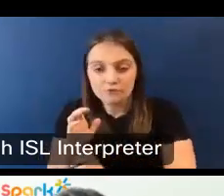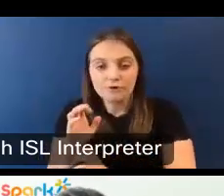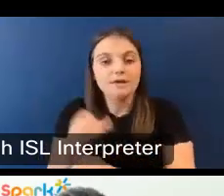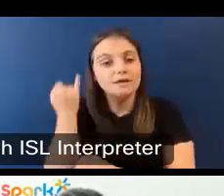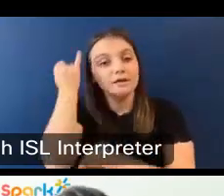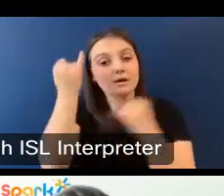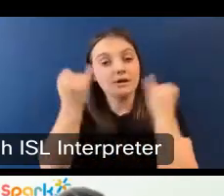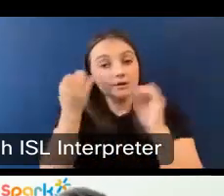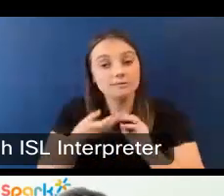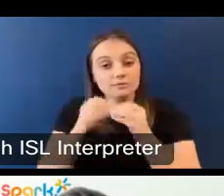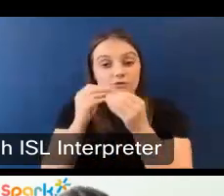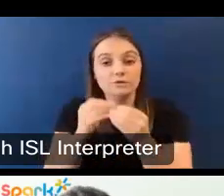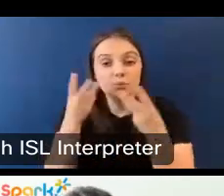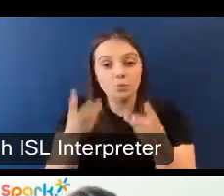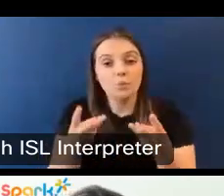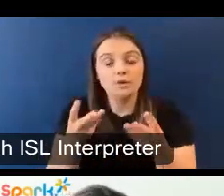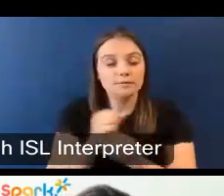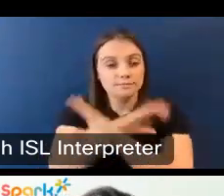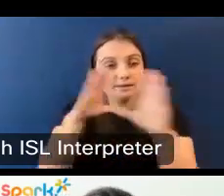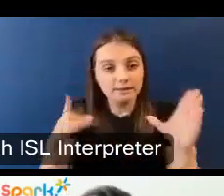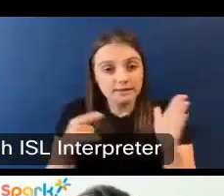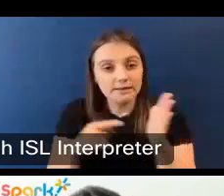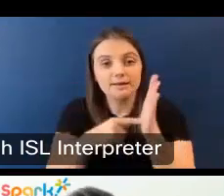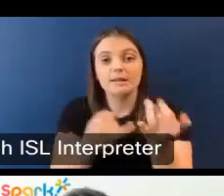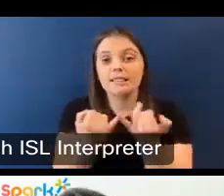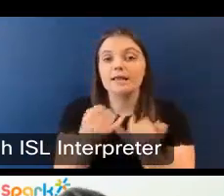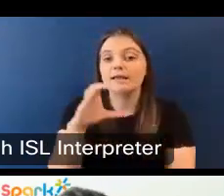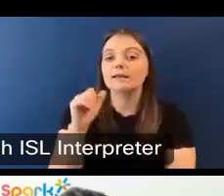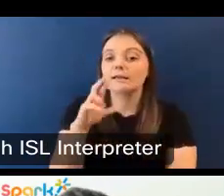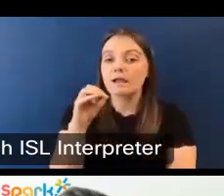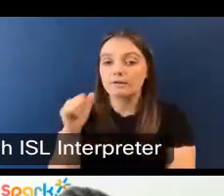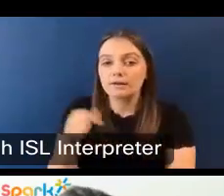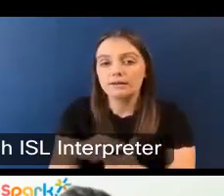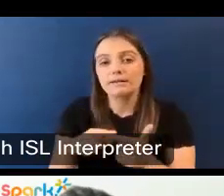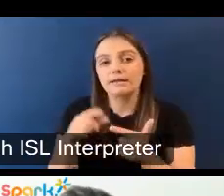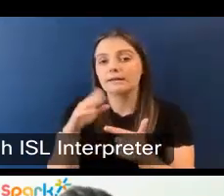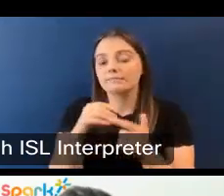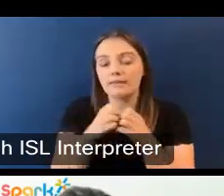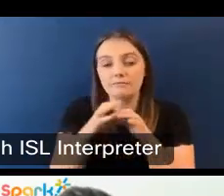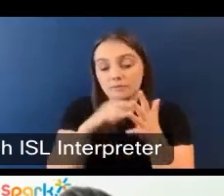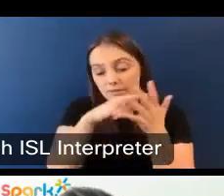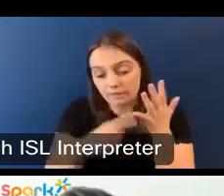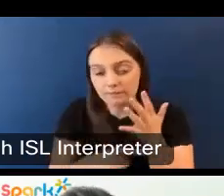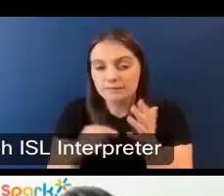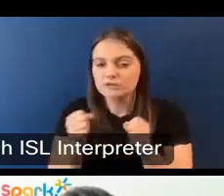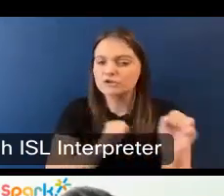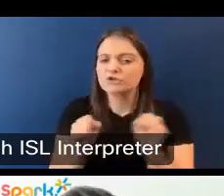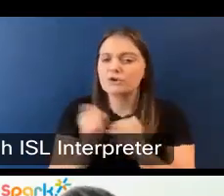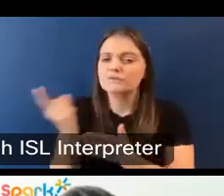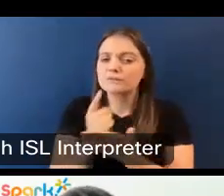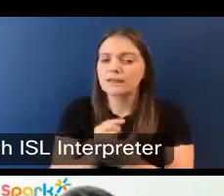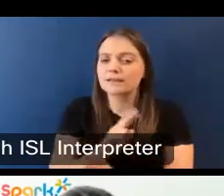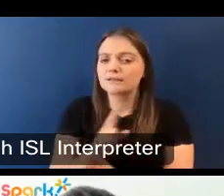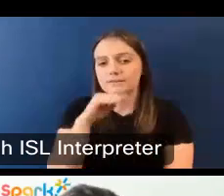into prototypes are iterative, just like Catherine and Carolina and I have said already, that, service design doesn't believe that services